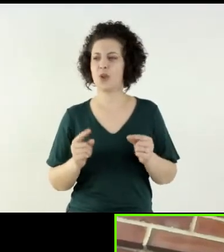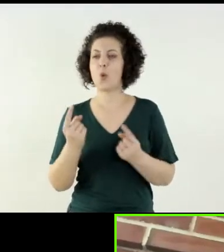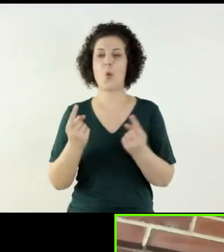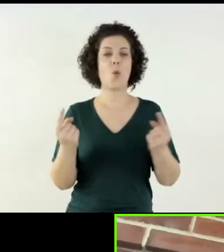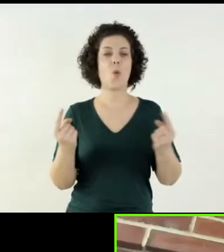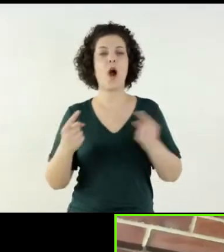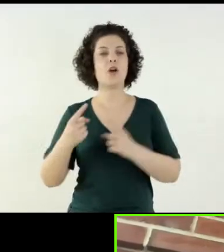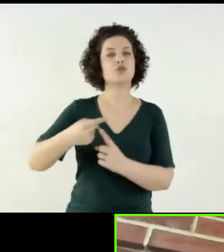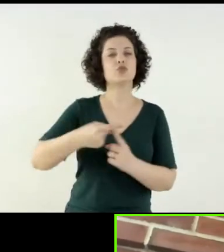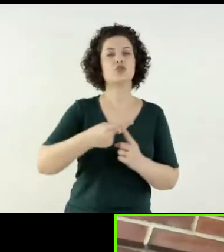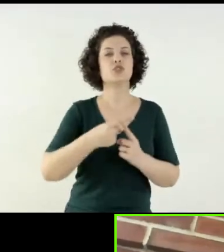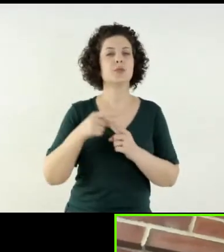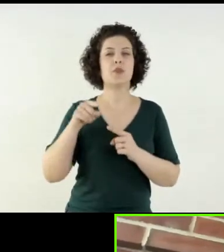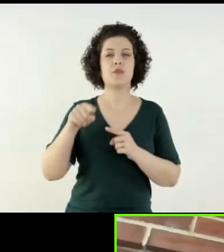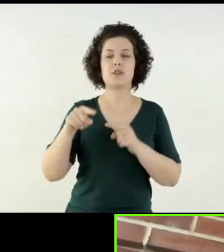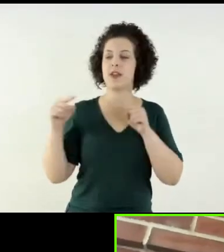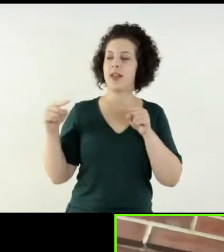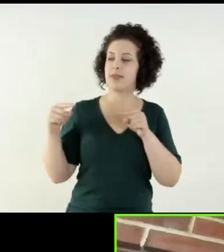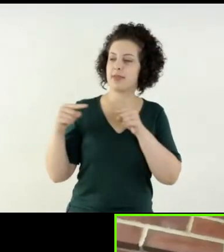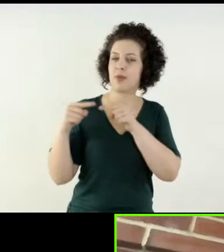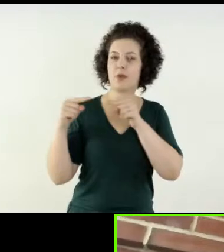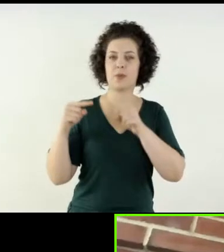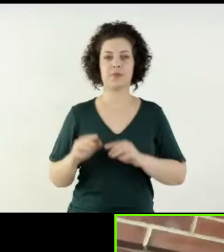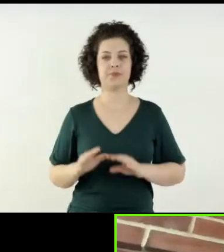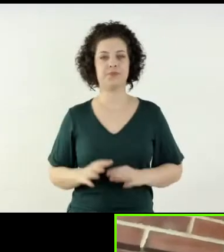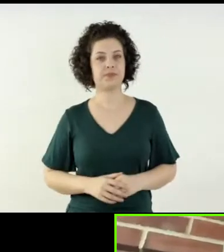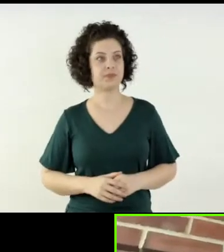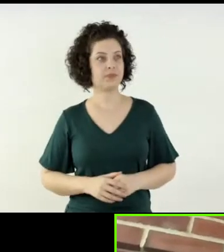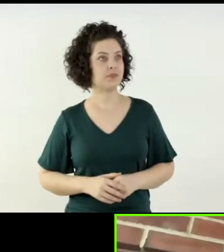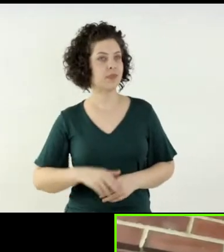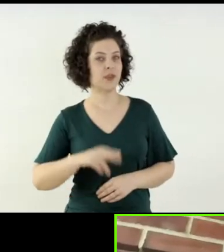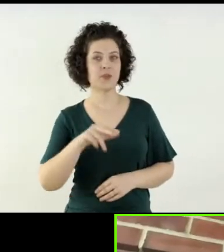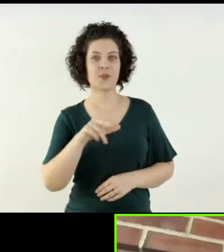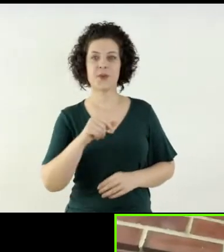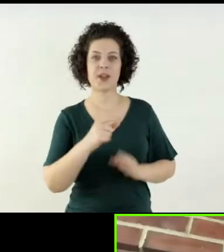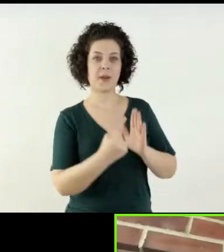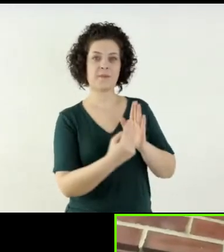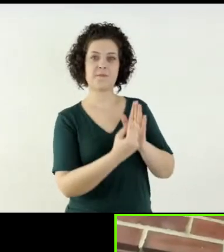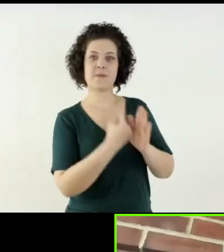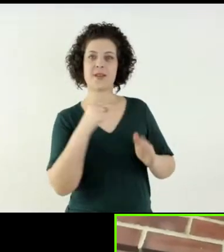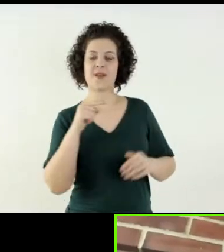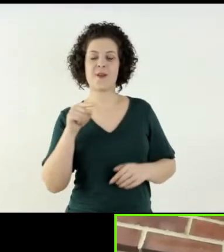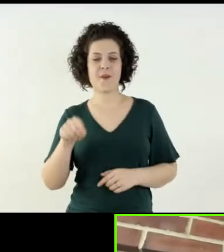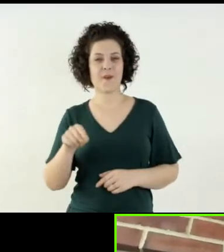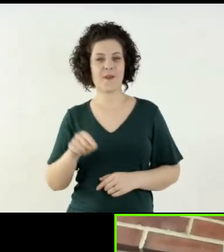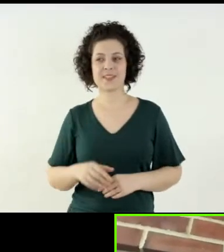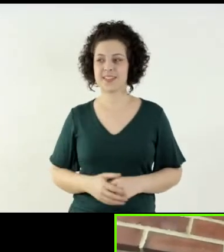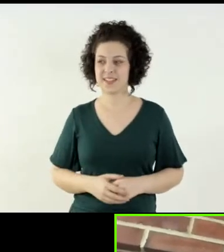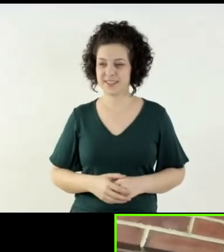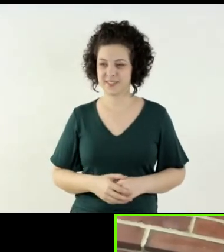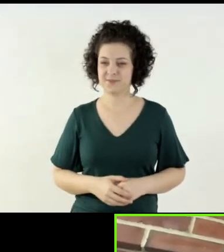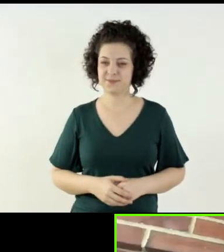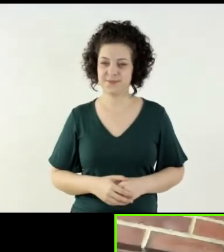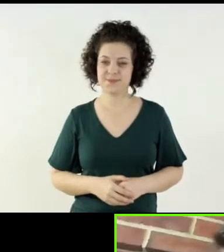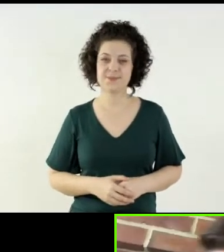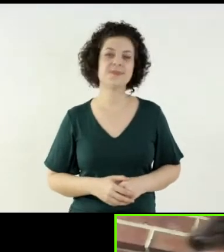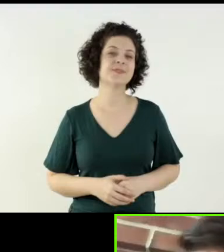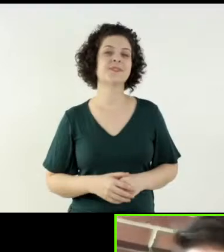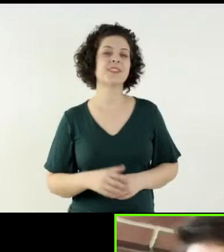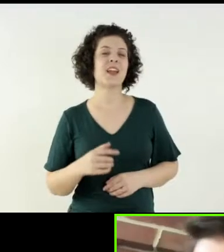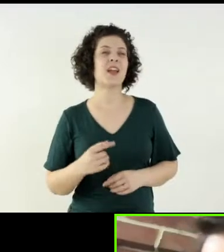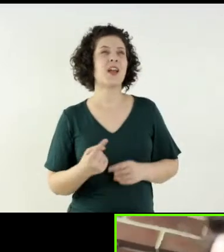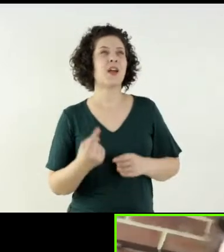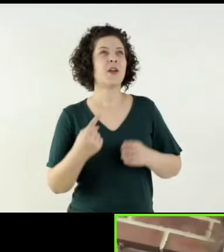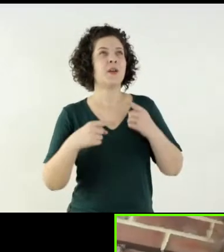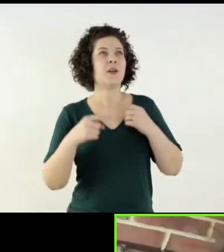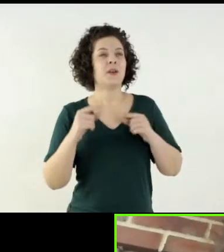No one has ever asked me that first question. I have to think about it. I mean, to return to Sarah Ahmed,